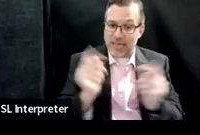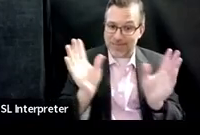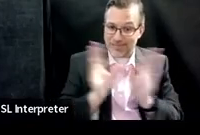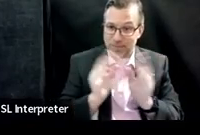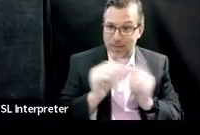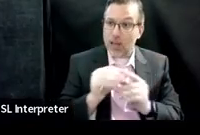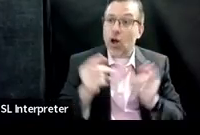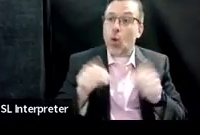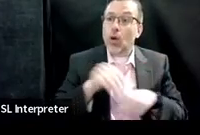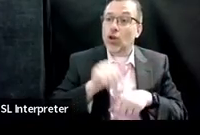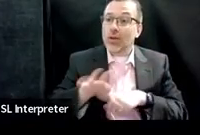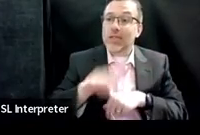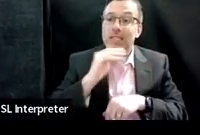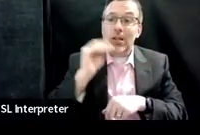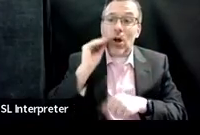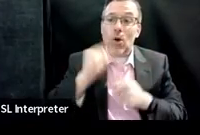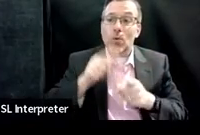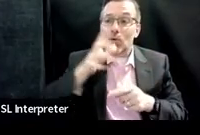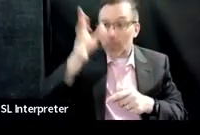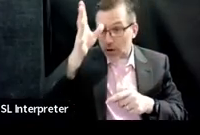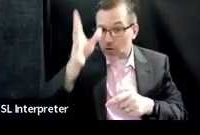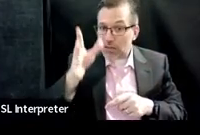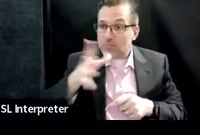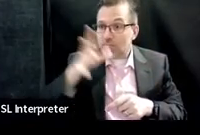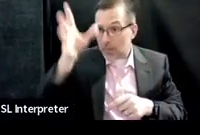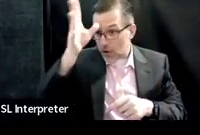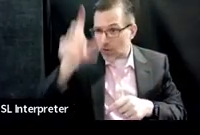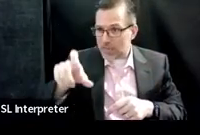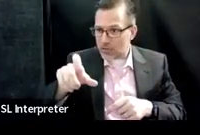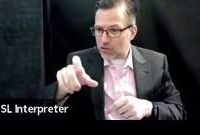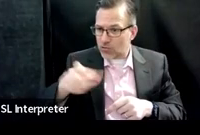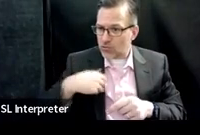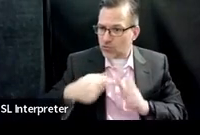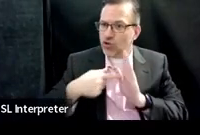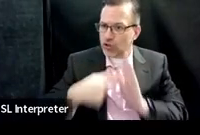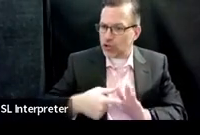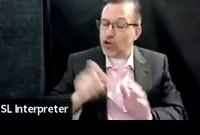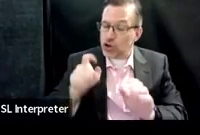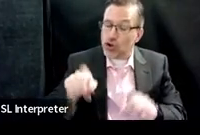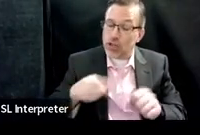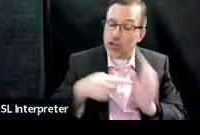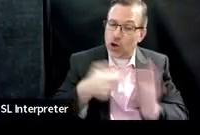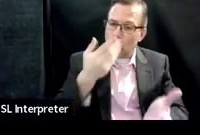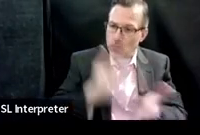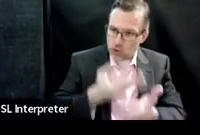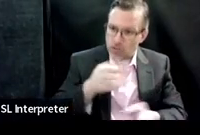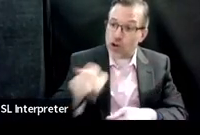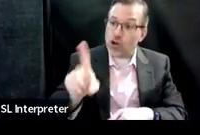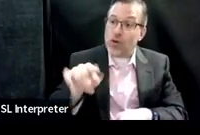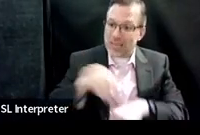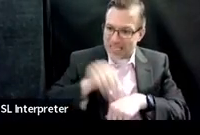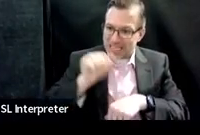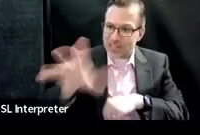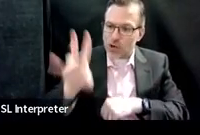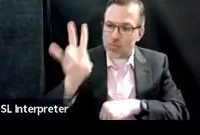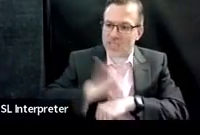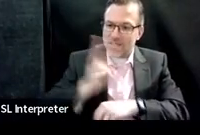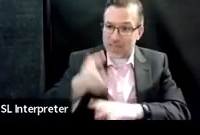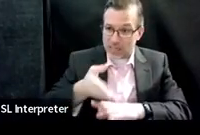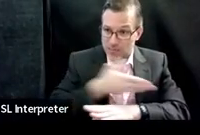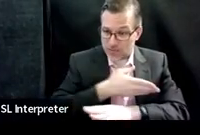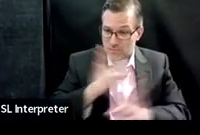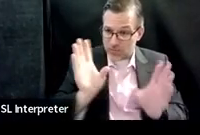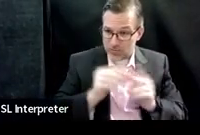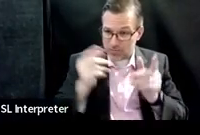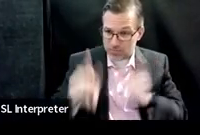parent to document that timeline and them having it 7 days before the IEP is implemented. And also remember, if you're amending, to put